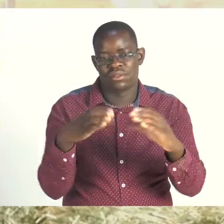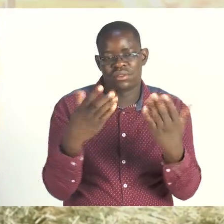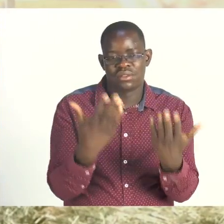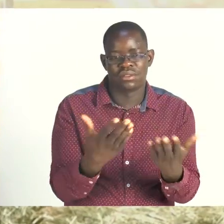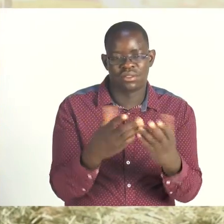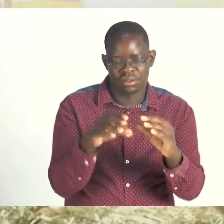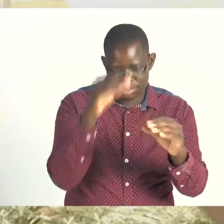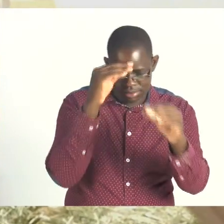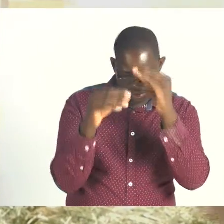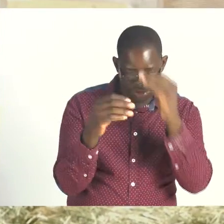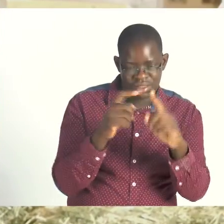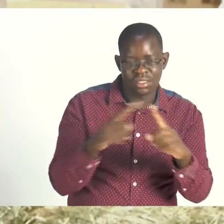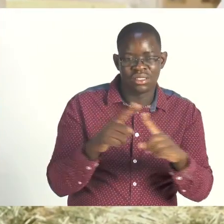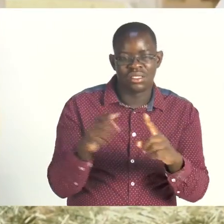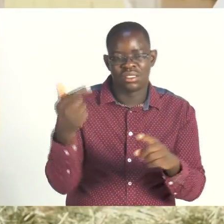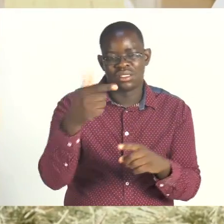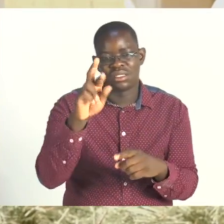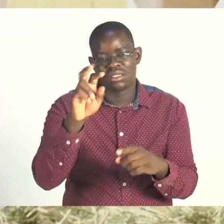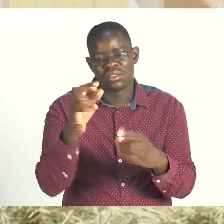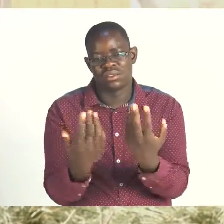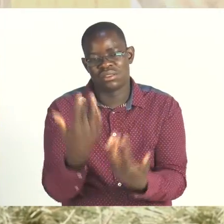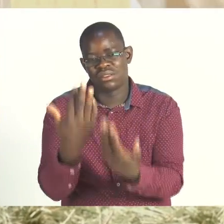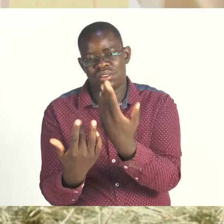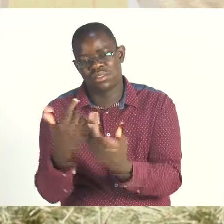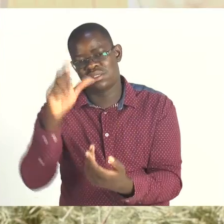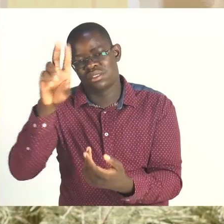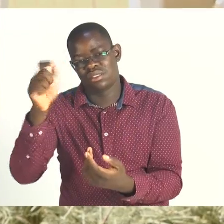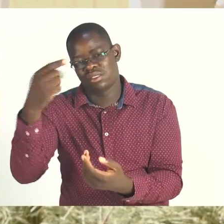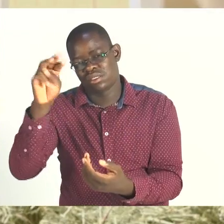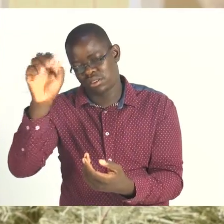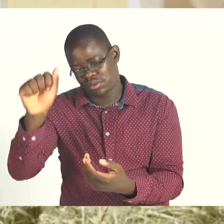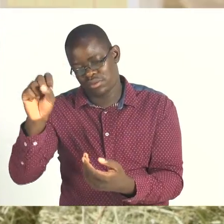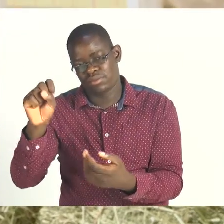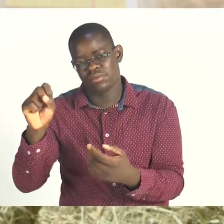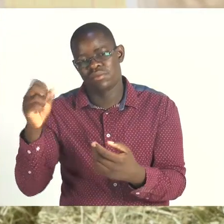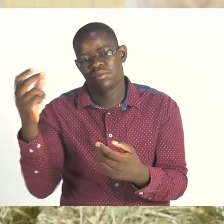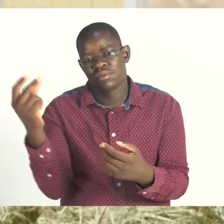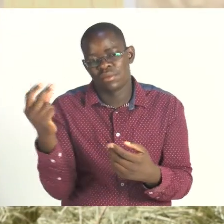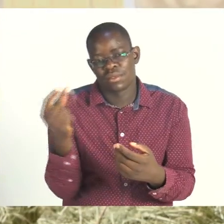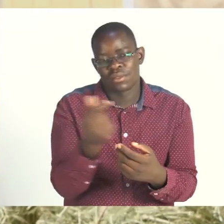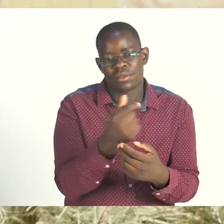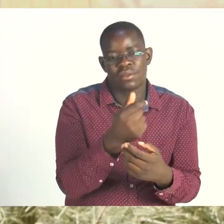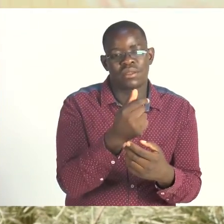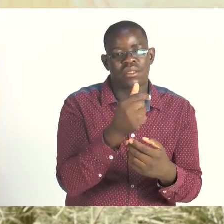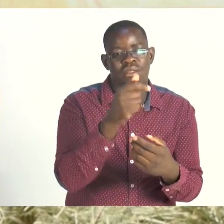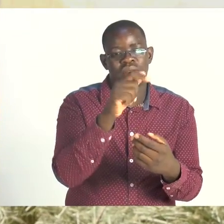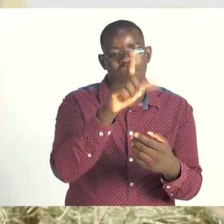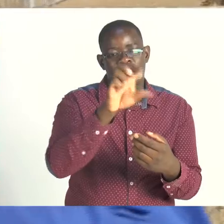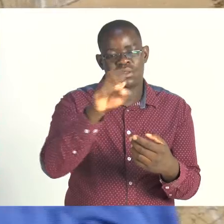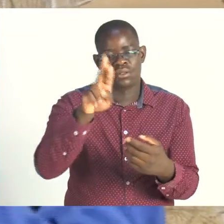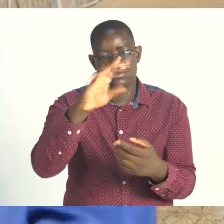fun learning the difference between grasses and also legume crops. That's why I'm here to get myself some lucerne hay for my